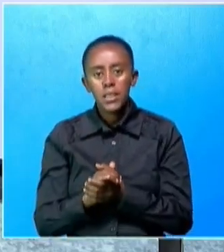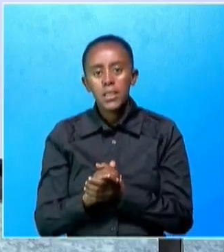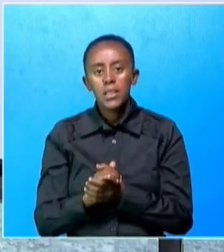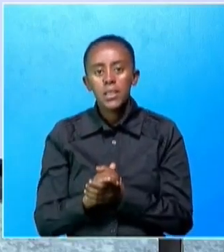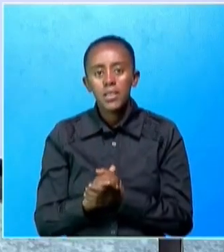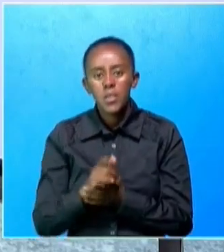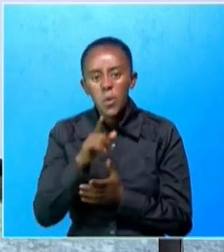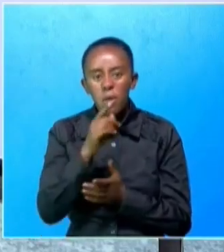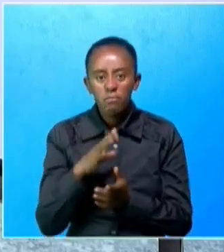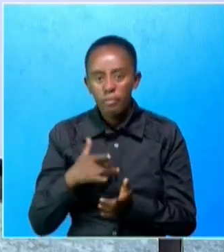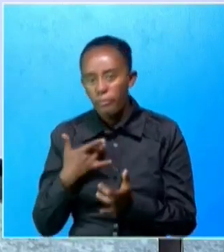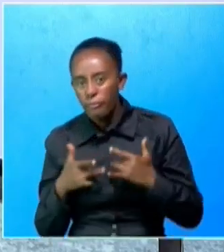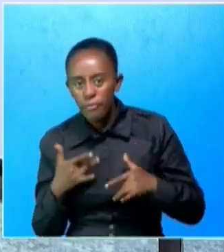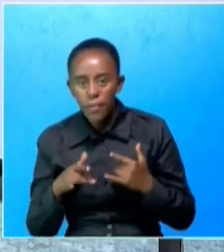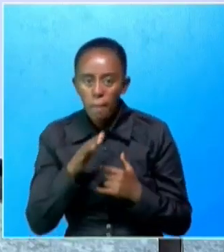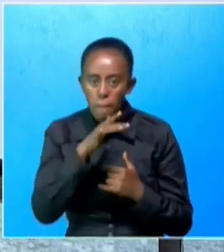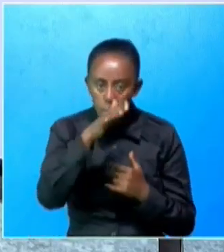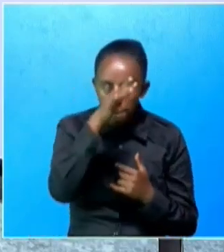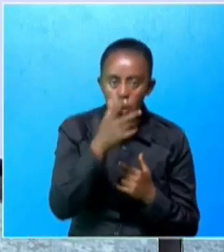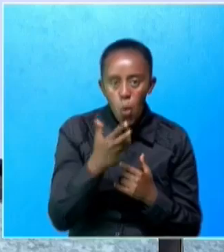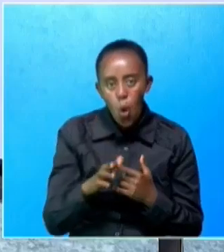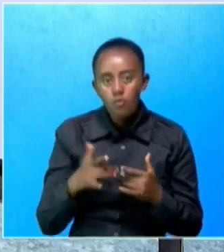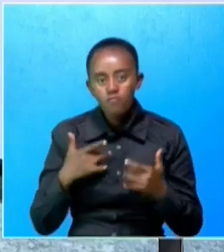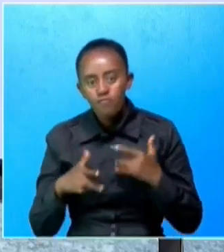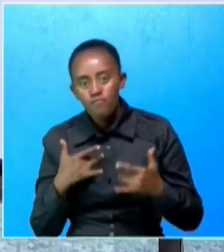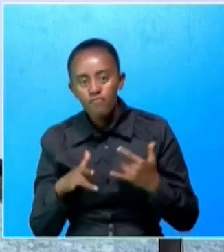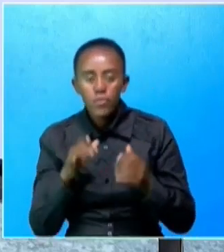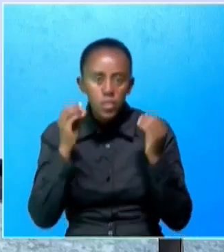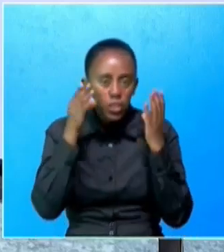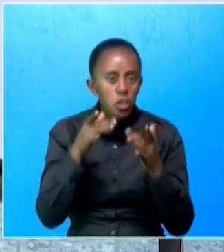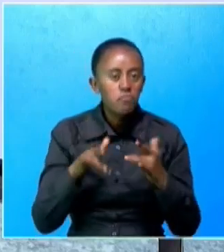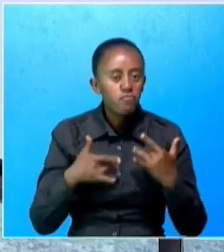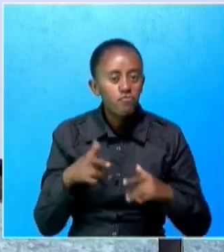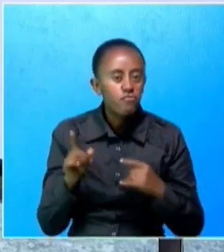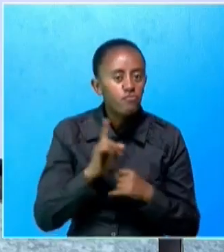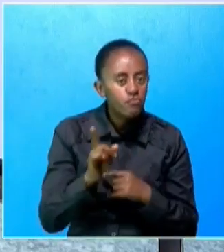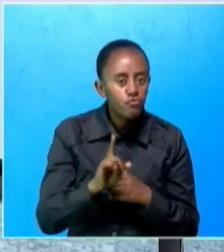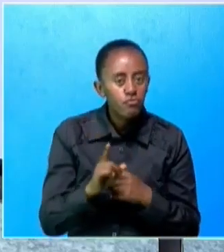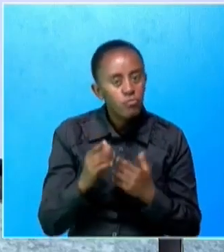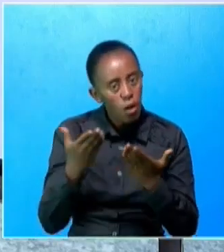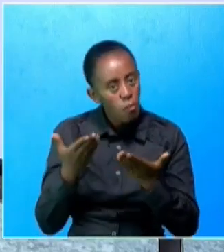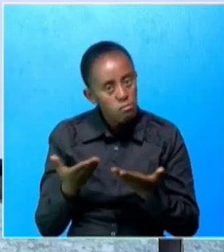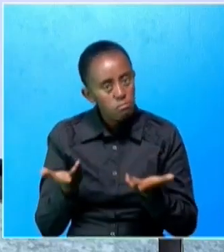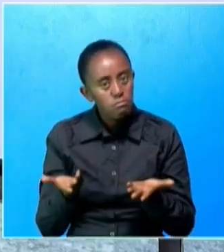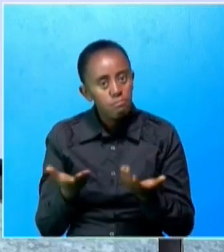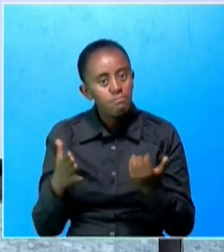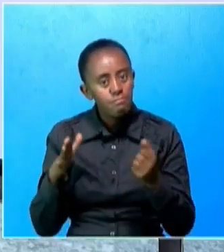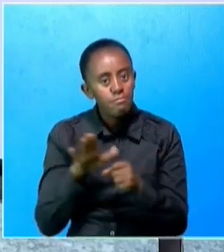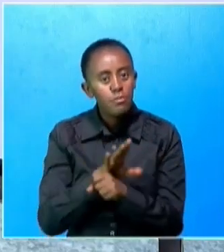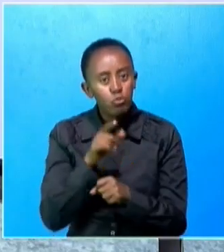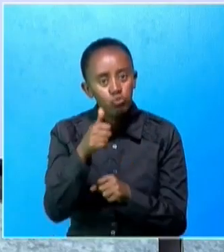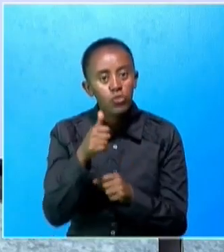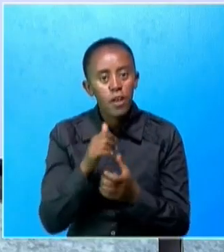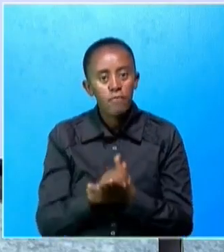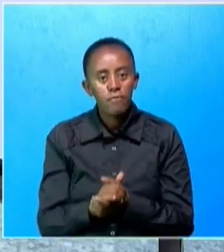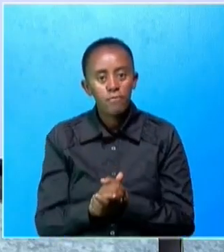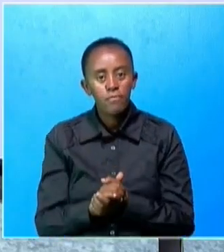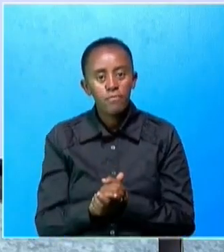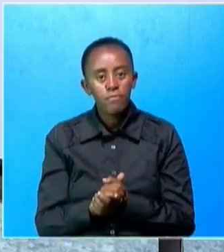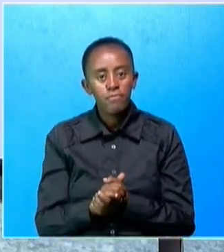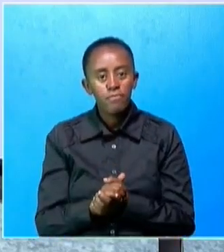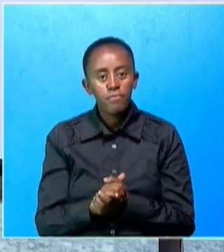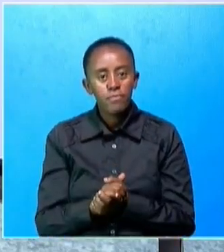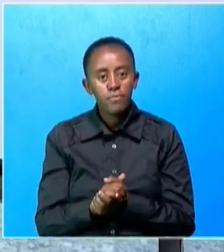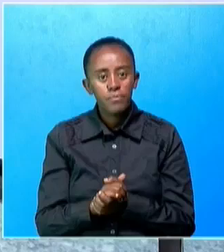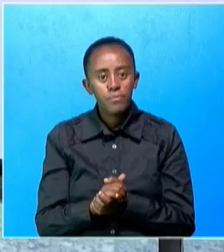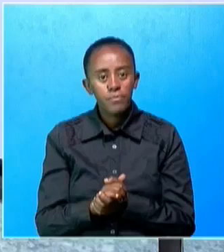your parents? What happened to the feeling of your teachers? Come on and complete you yourself. Let